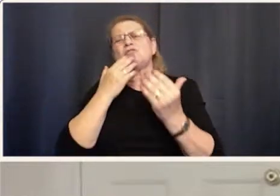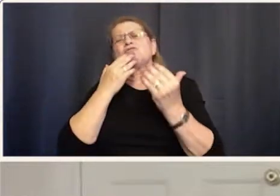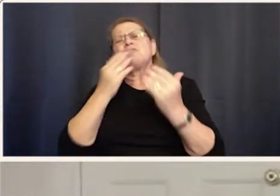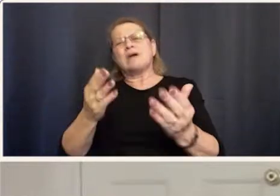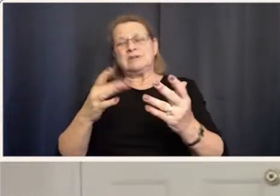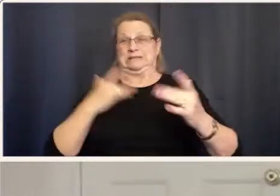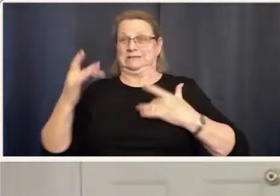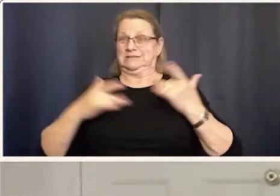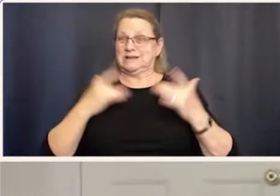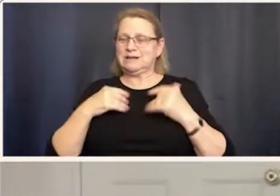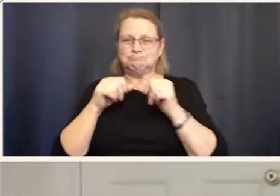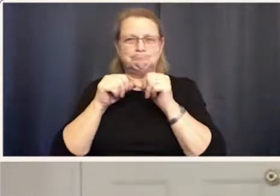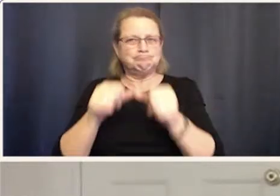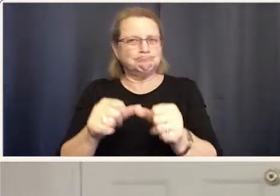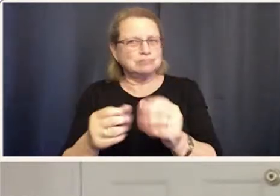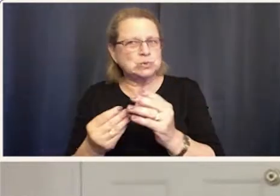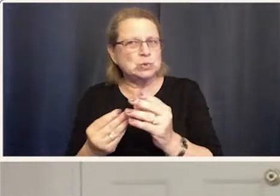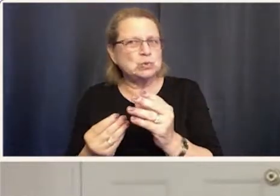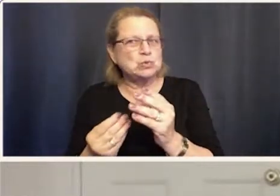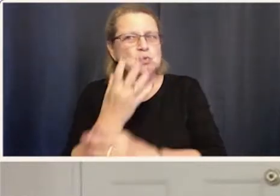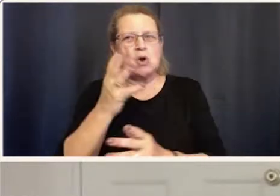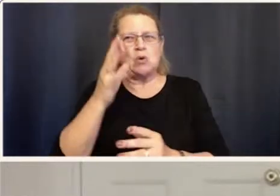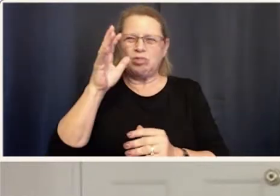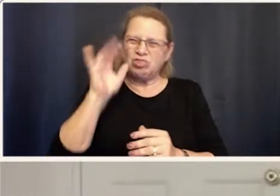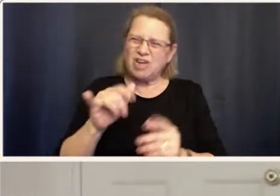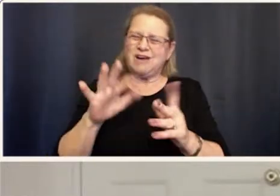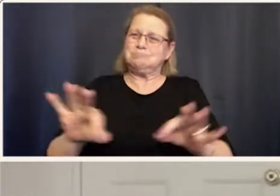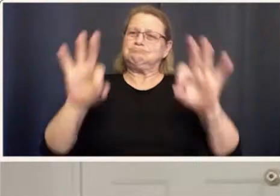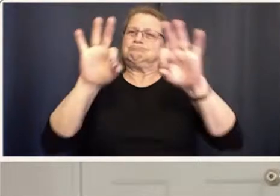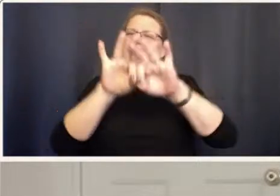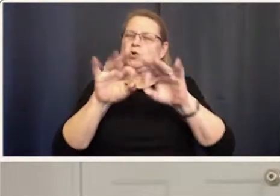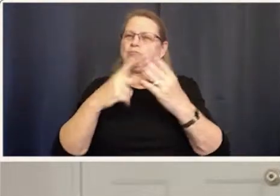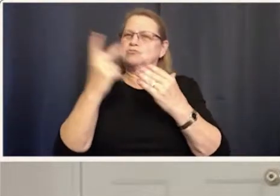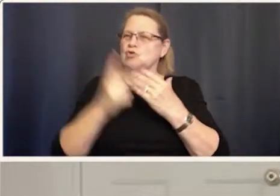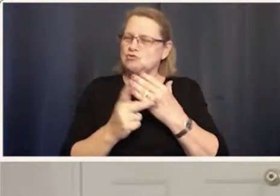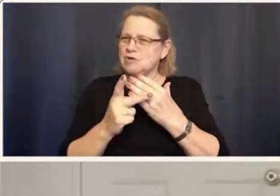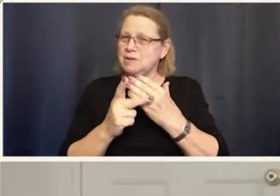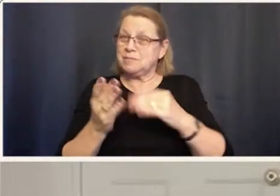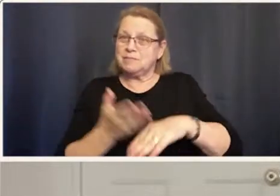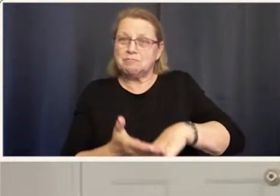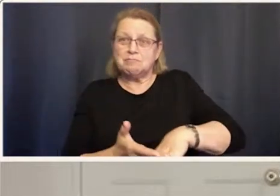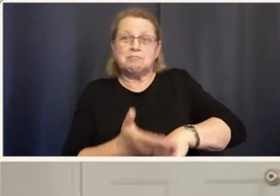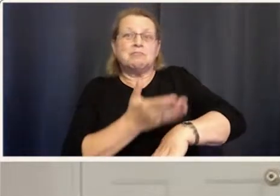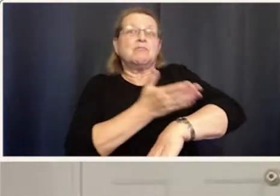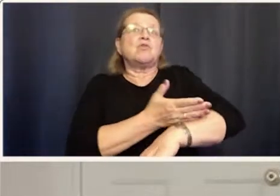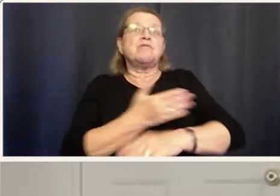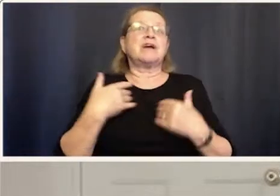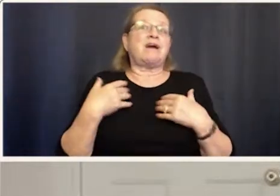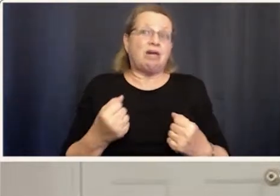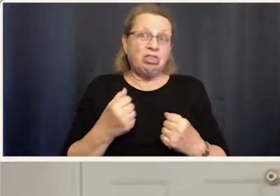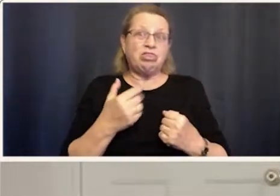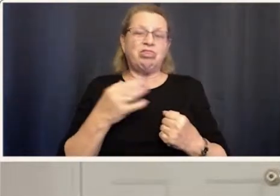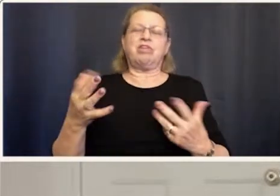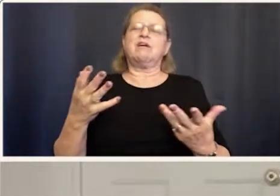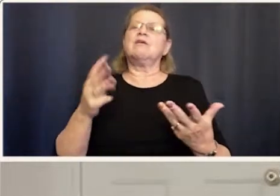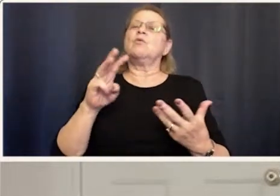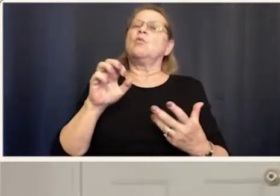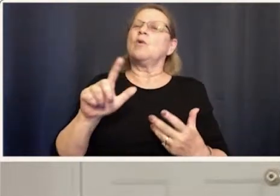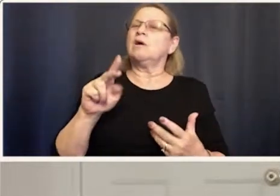and excited to continue to grow this critically important program, improving health and wellness for our clients.